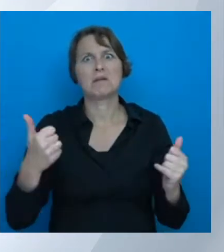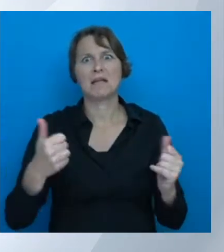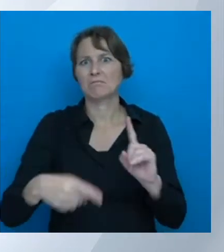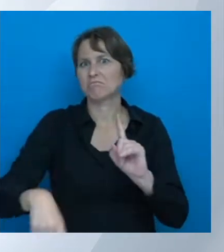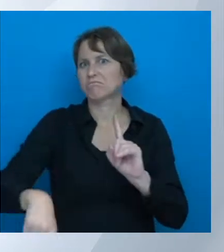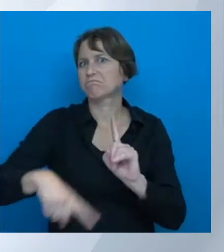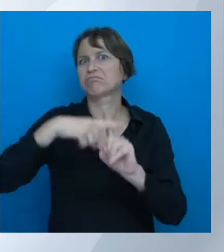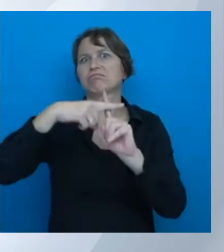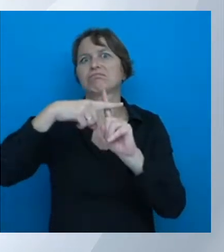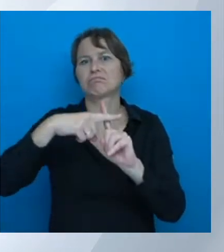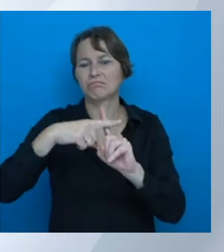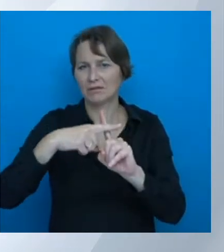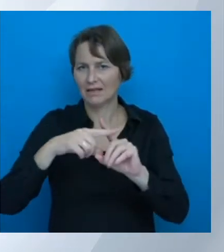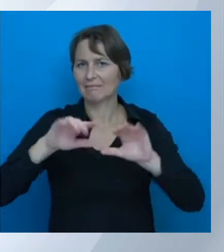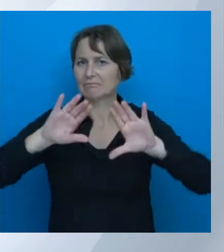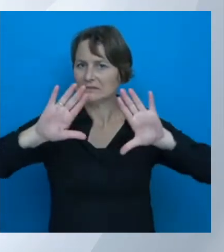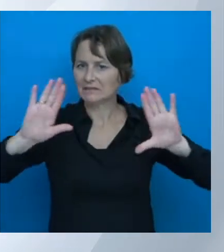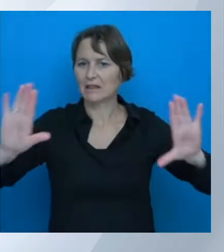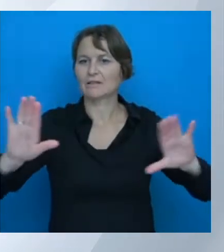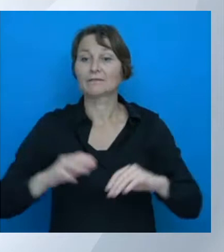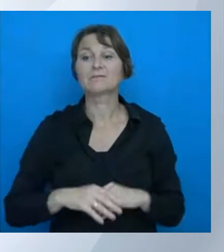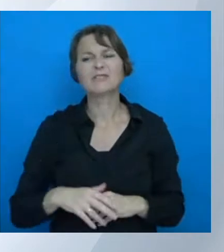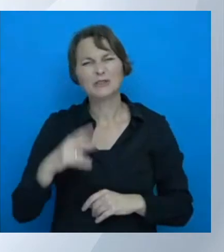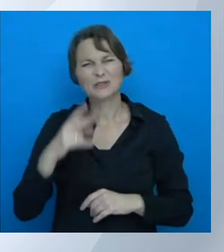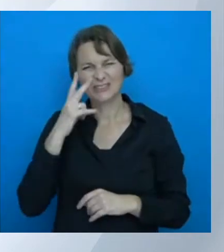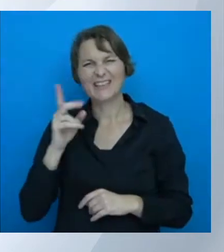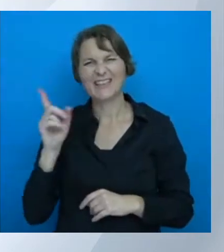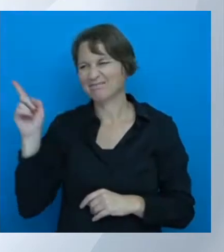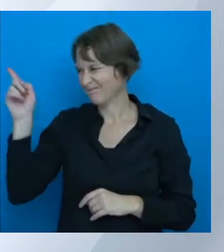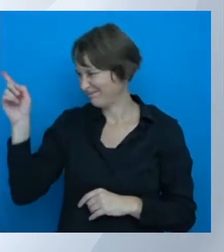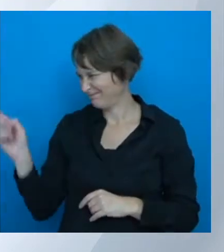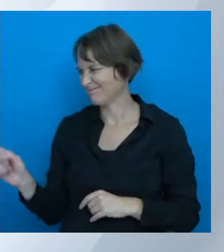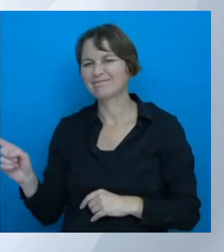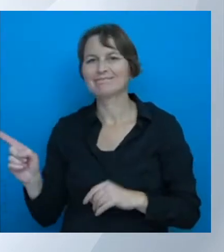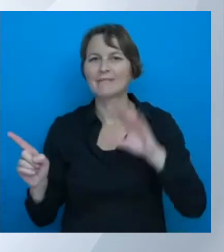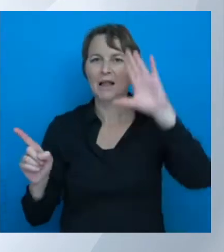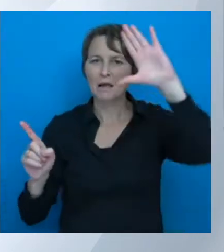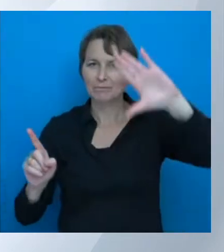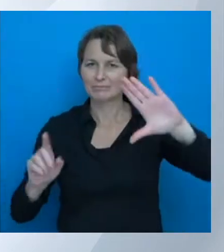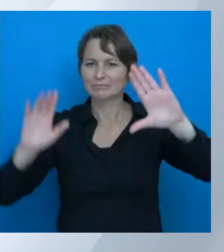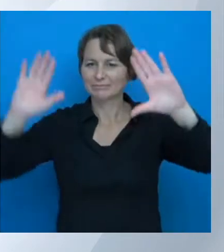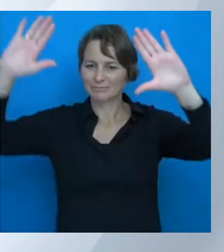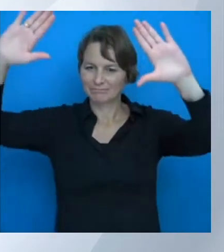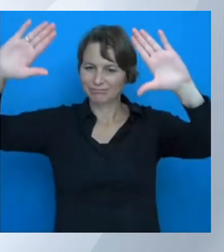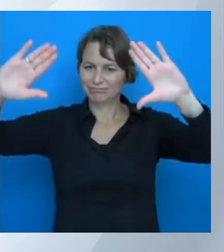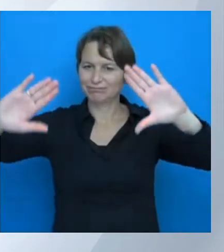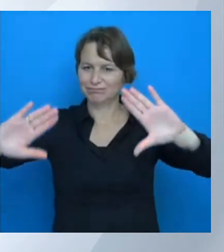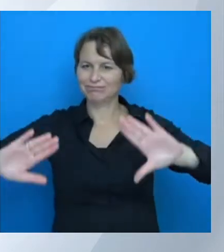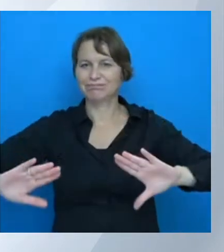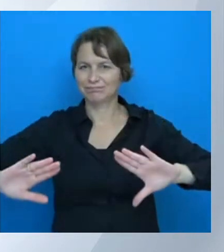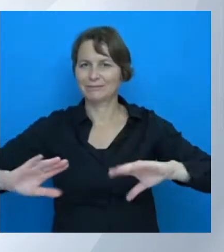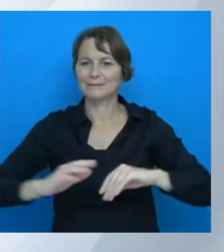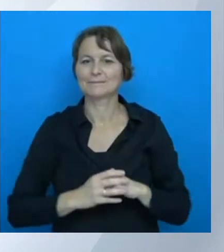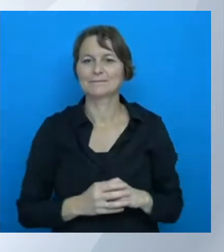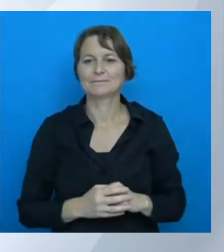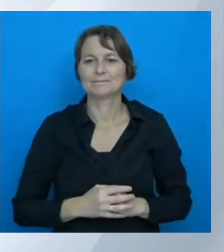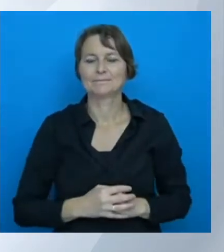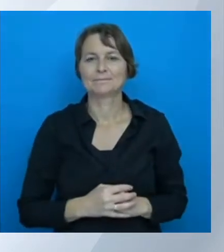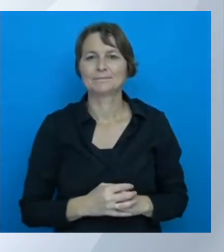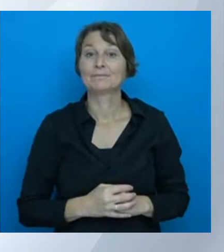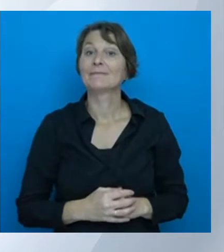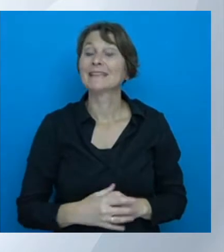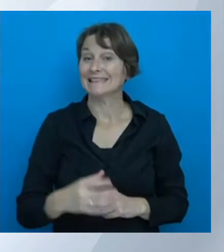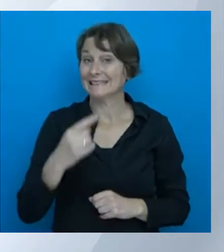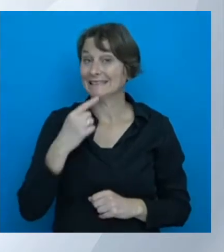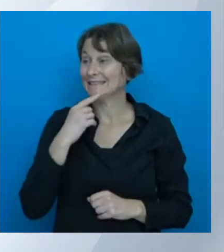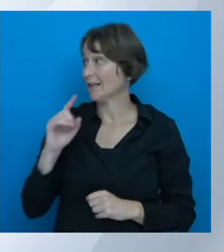two architecture for same application. So on the middle side, when I say monolith, it's an application